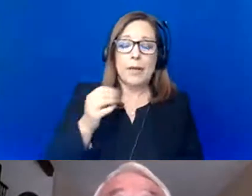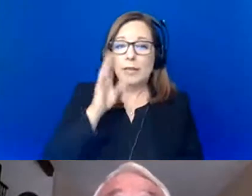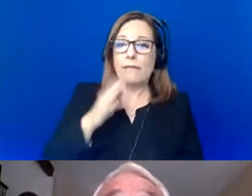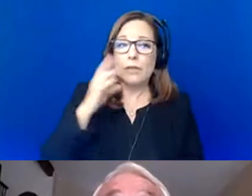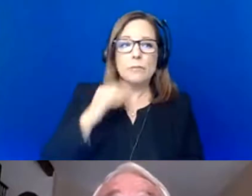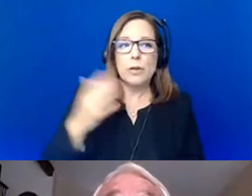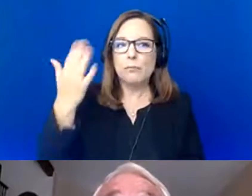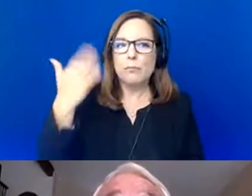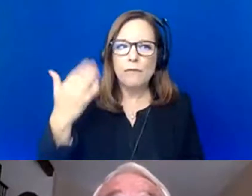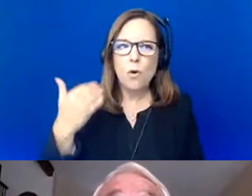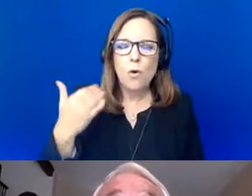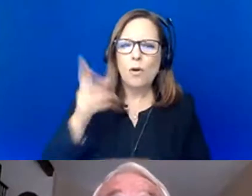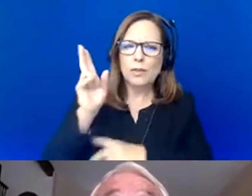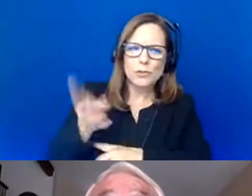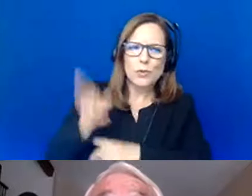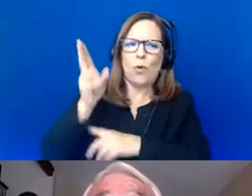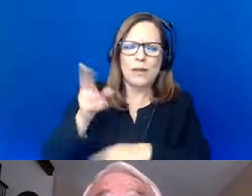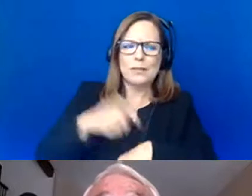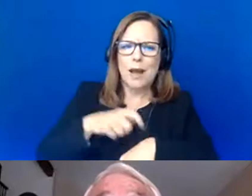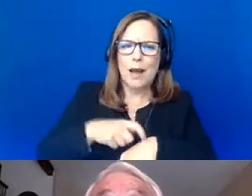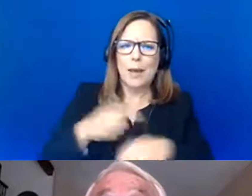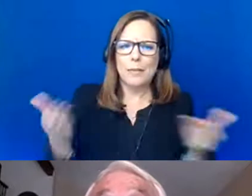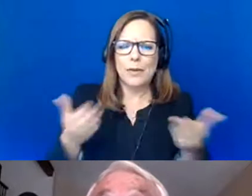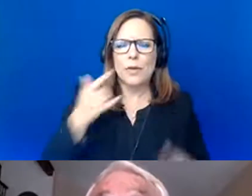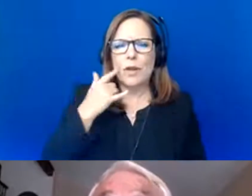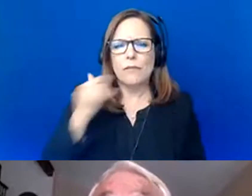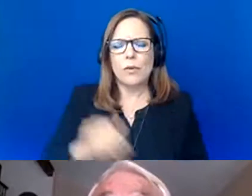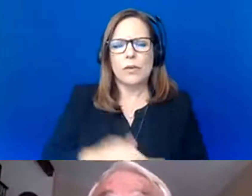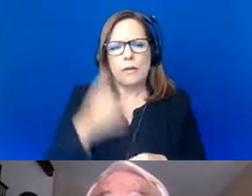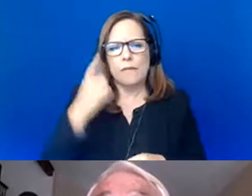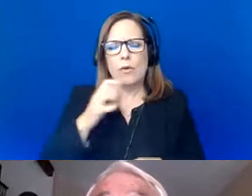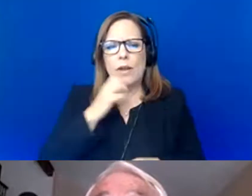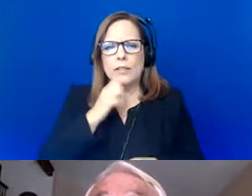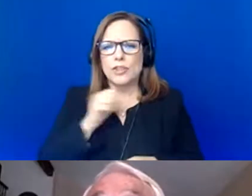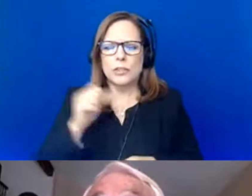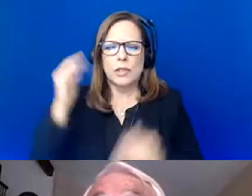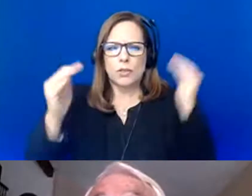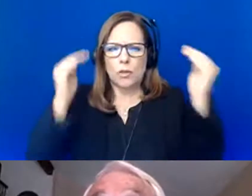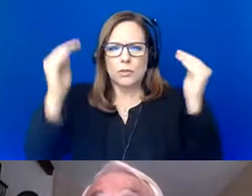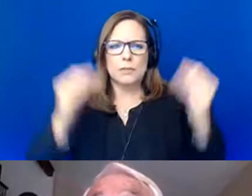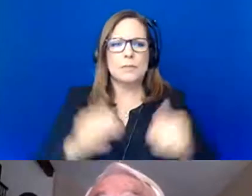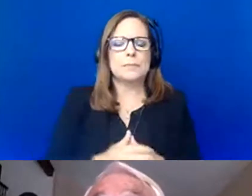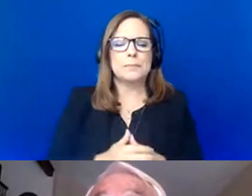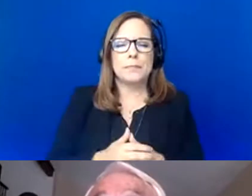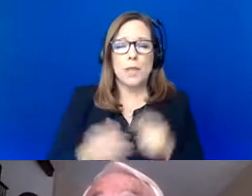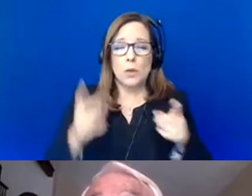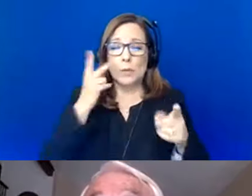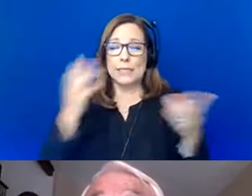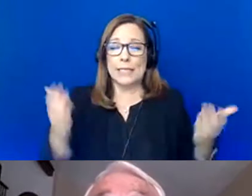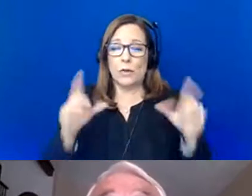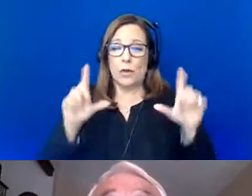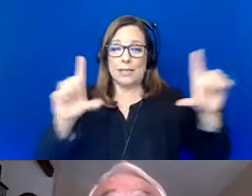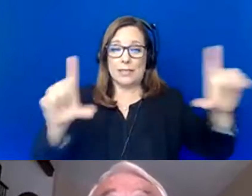California. The convergence of three factors that will be highlighted in this slide that are